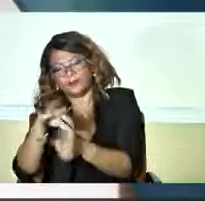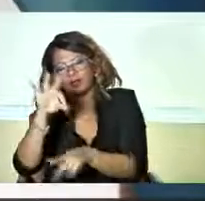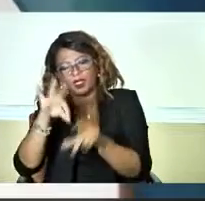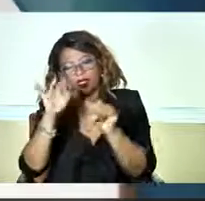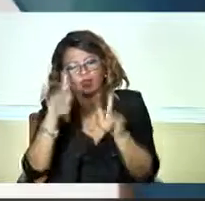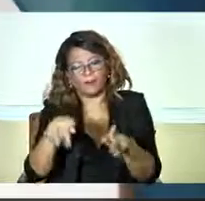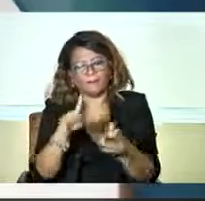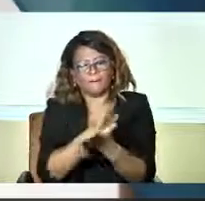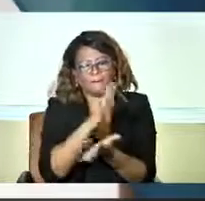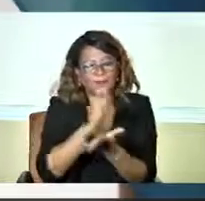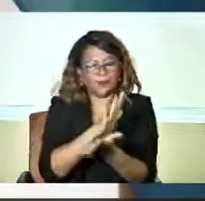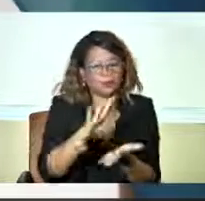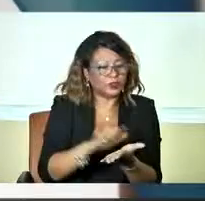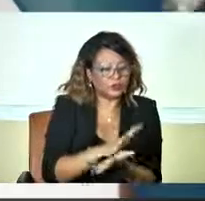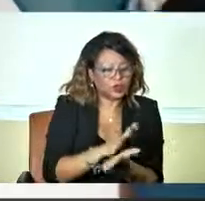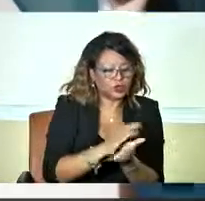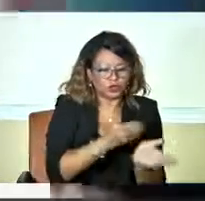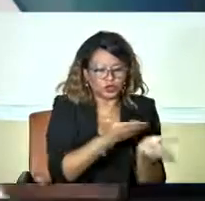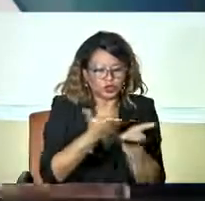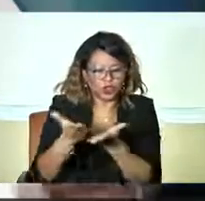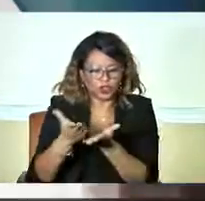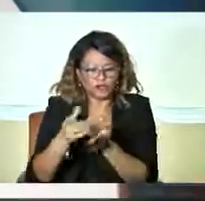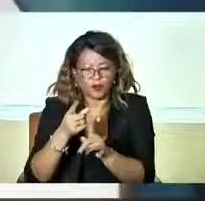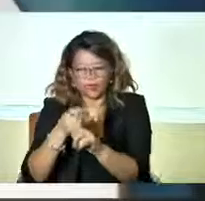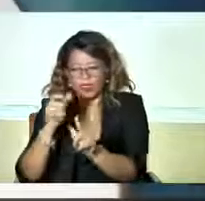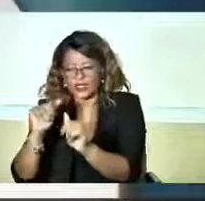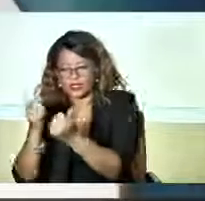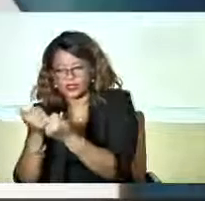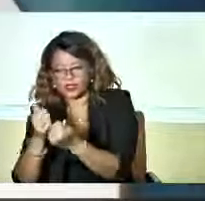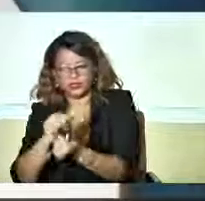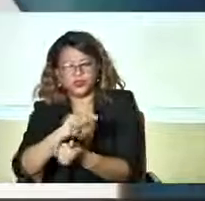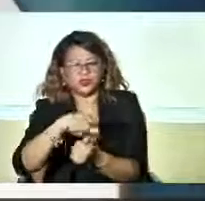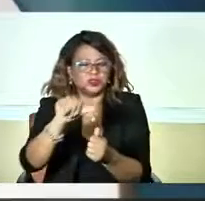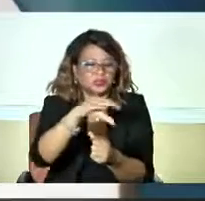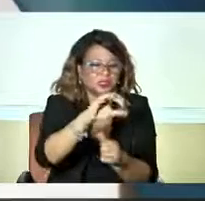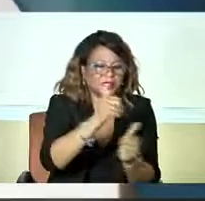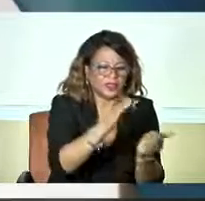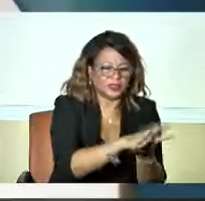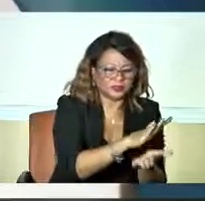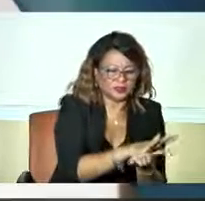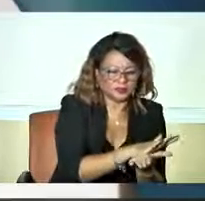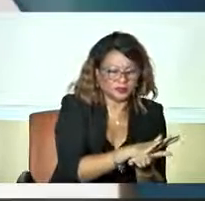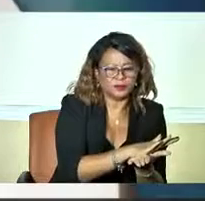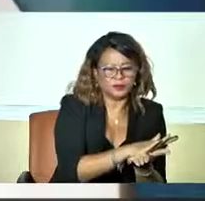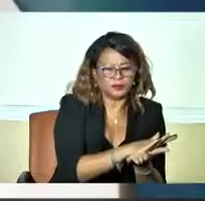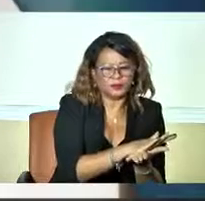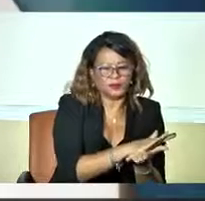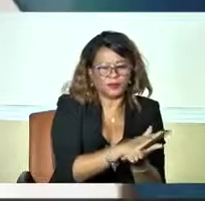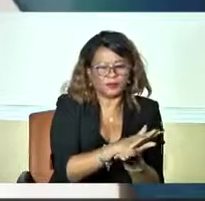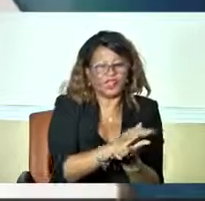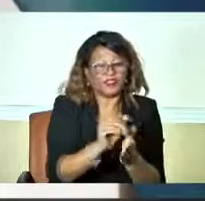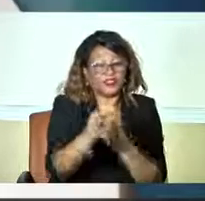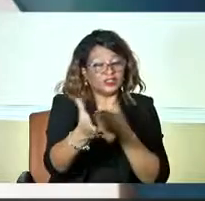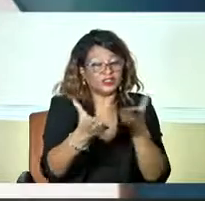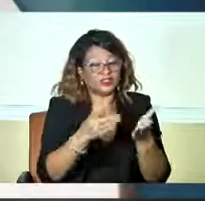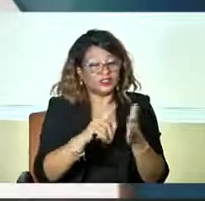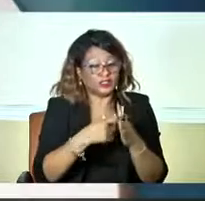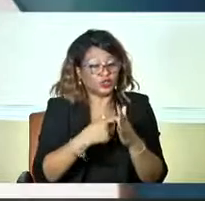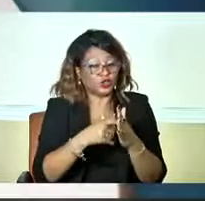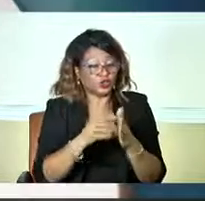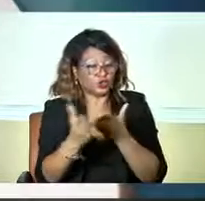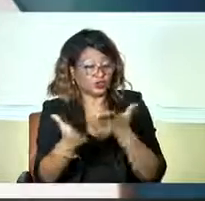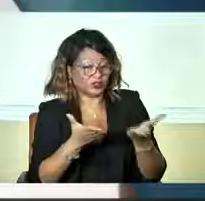up paper documents to carry from one agency to the next. The initial services being